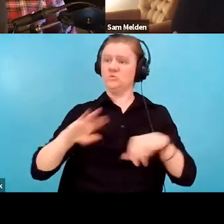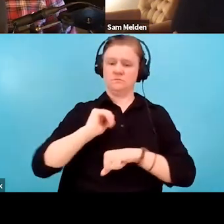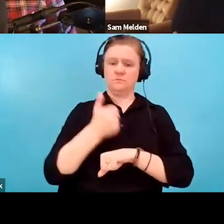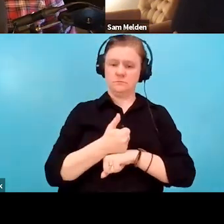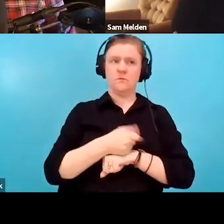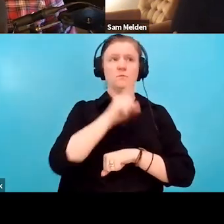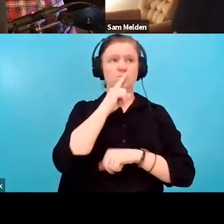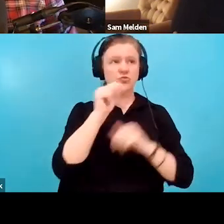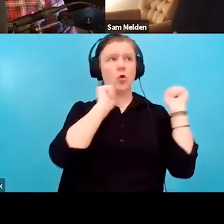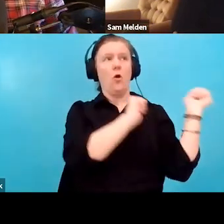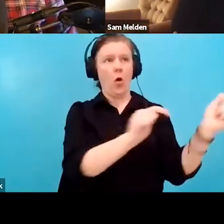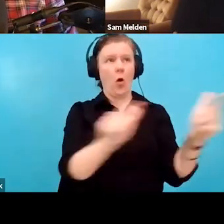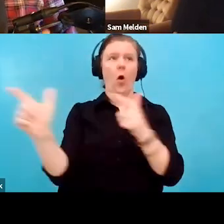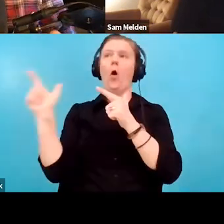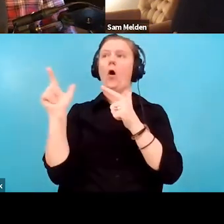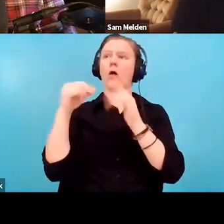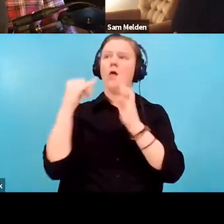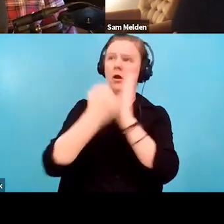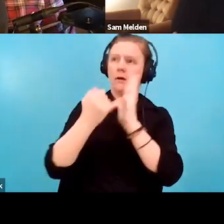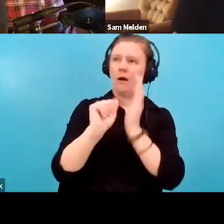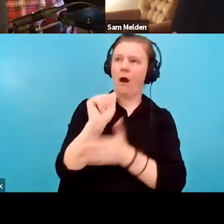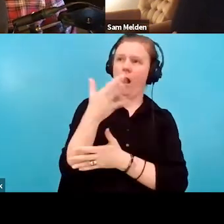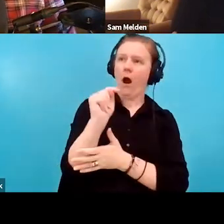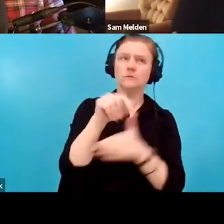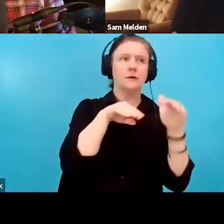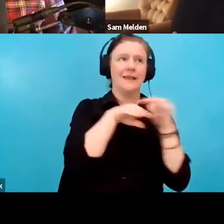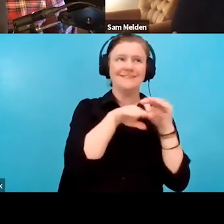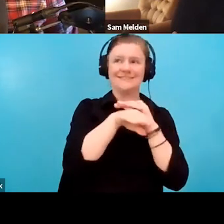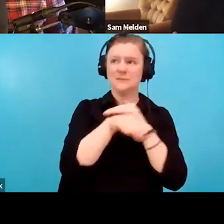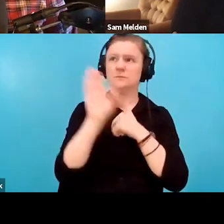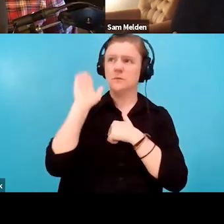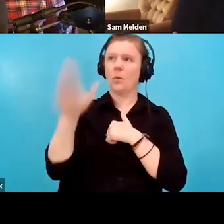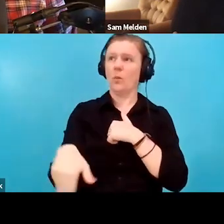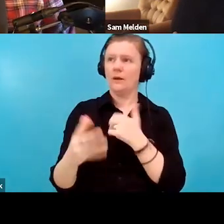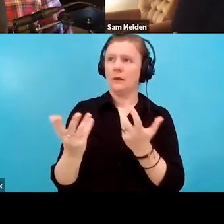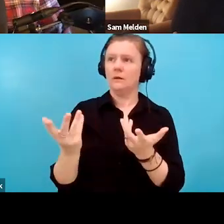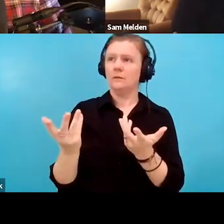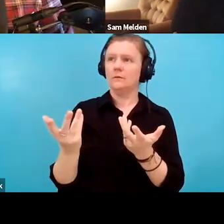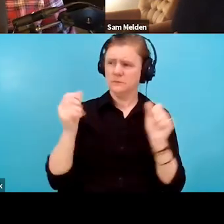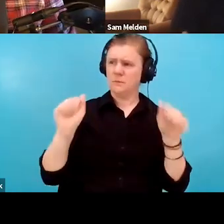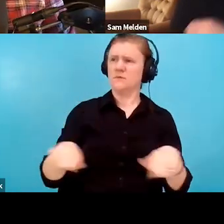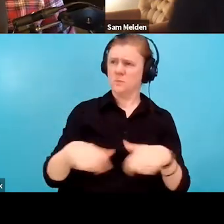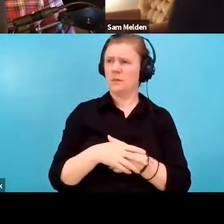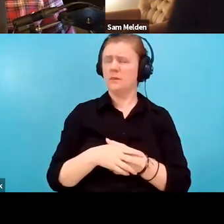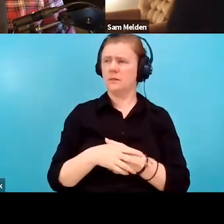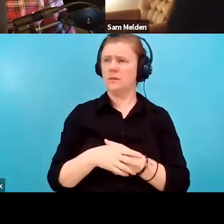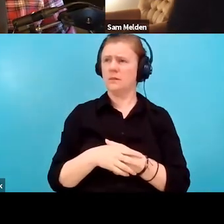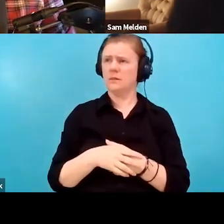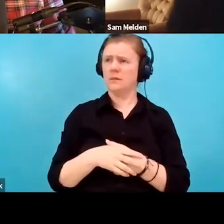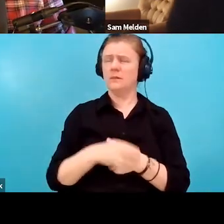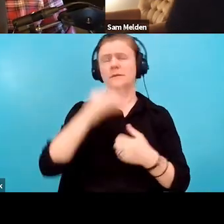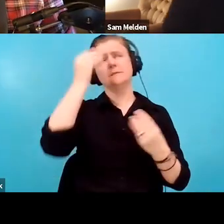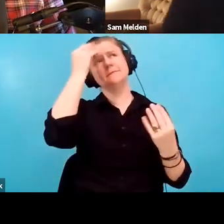all of those things that are physically in the space are accessible, it is possible. You just kind of have to think about